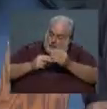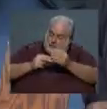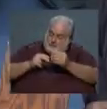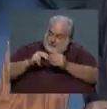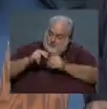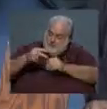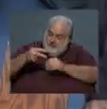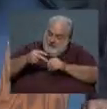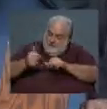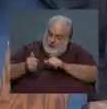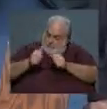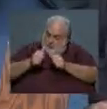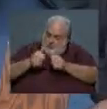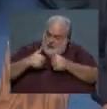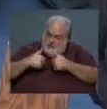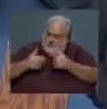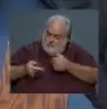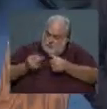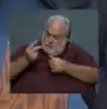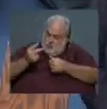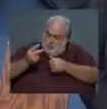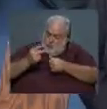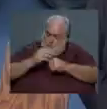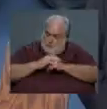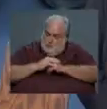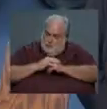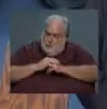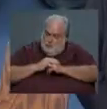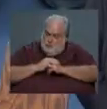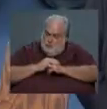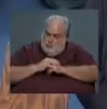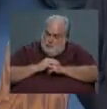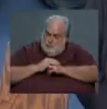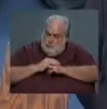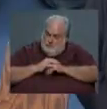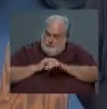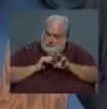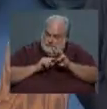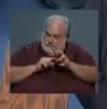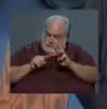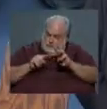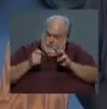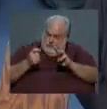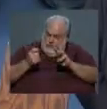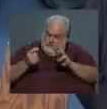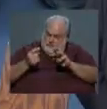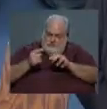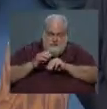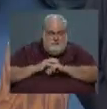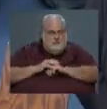You've got 2, a male and a age 6 to 11.